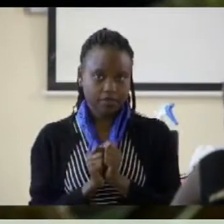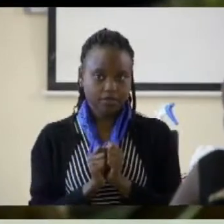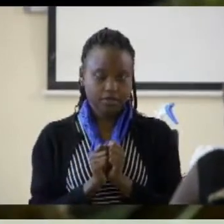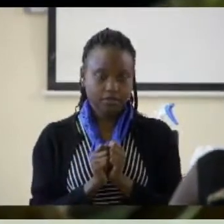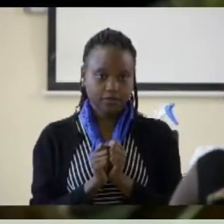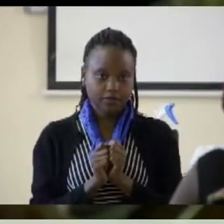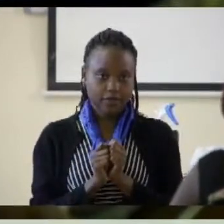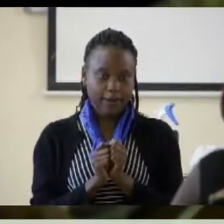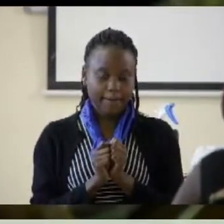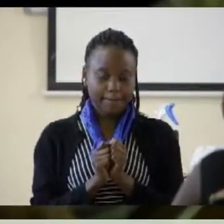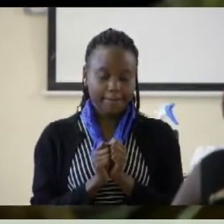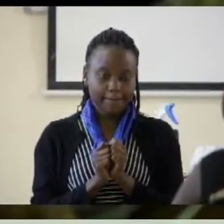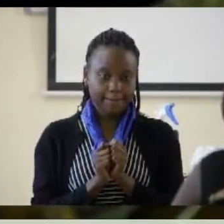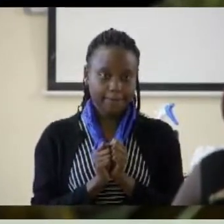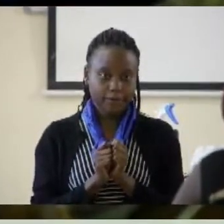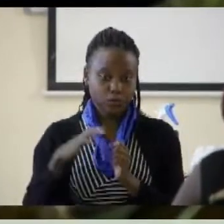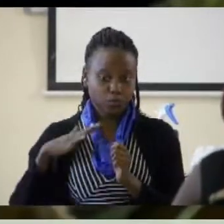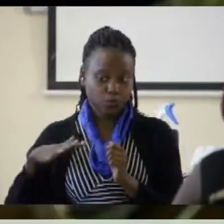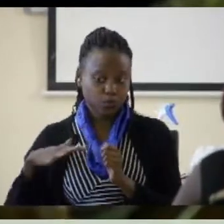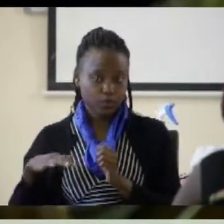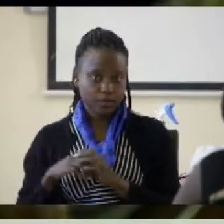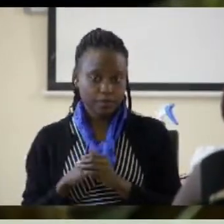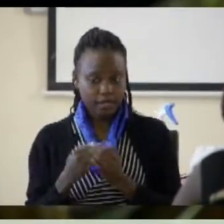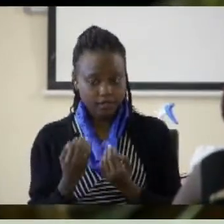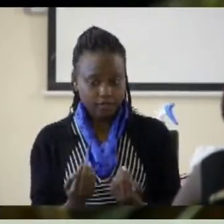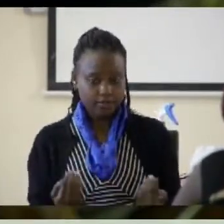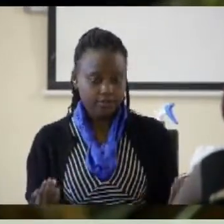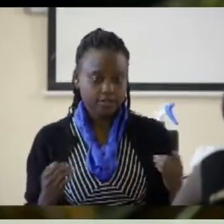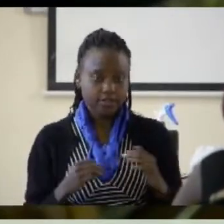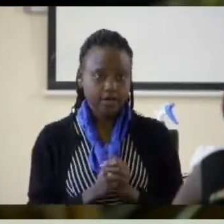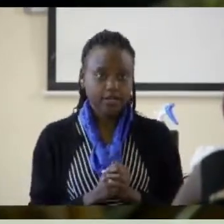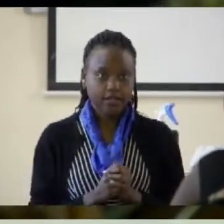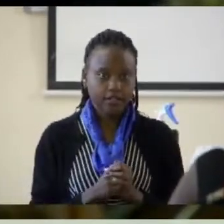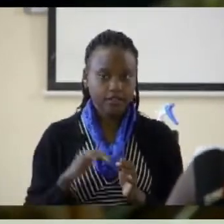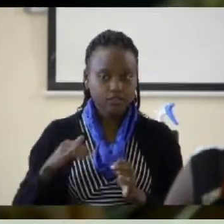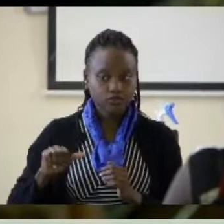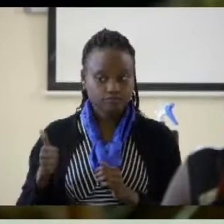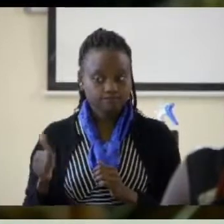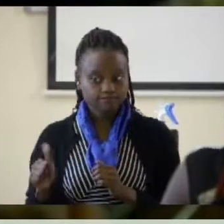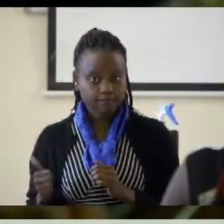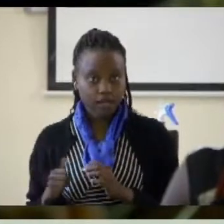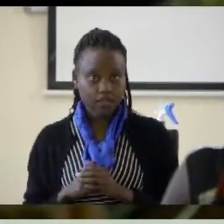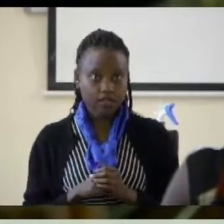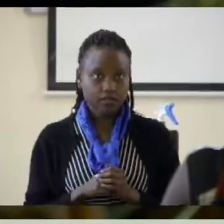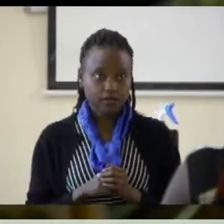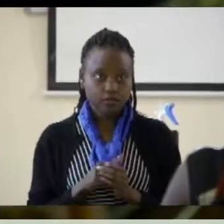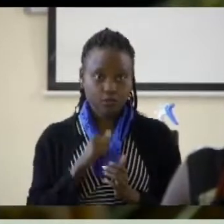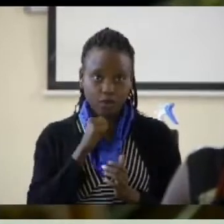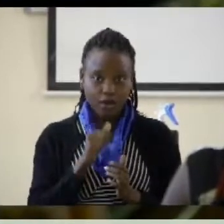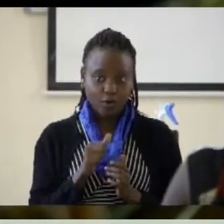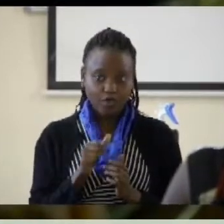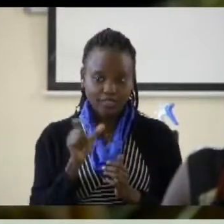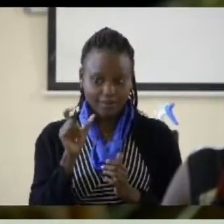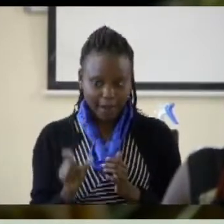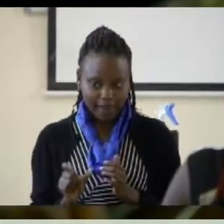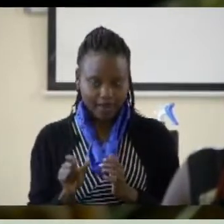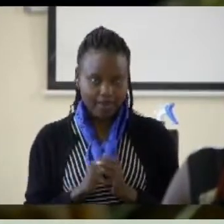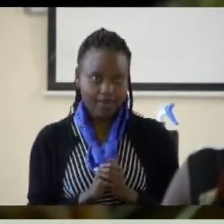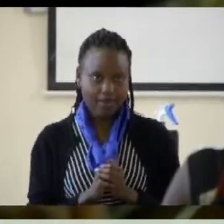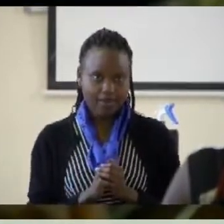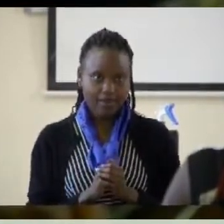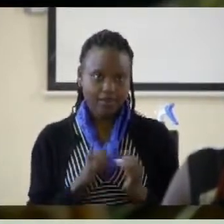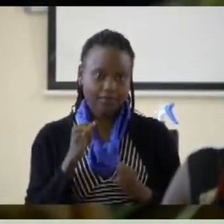to women, to children, and to others who are not man. And my last point